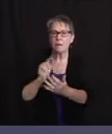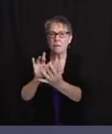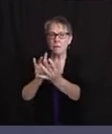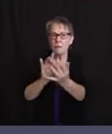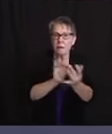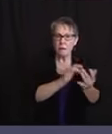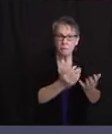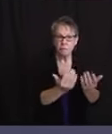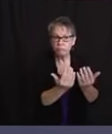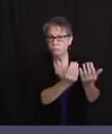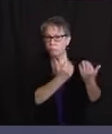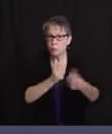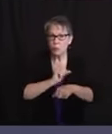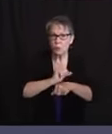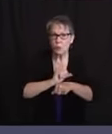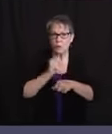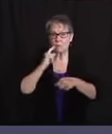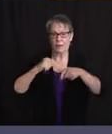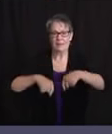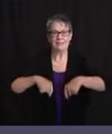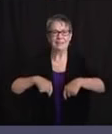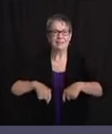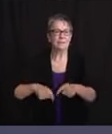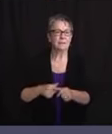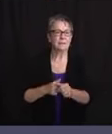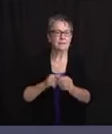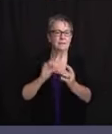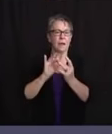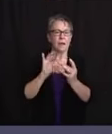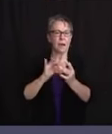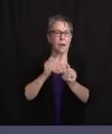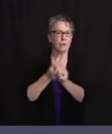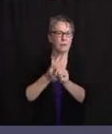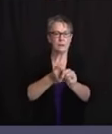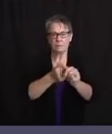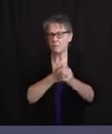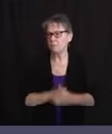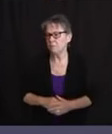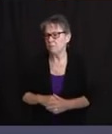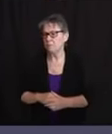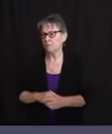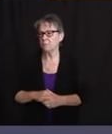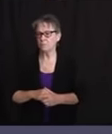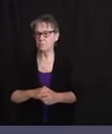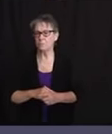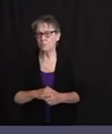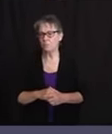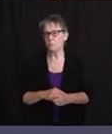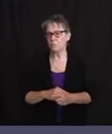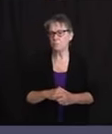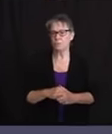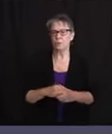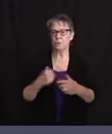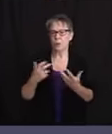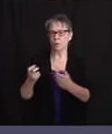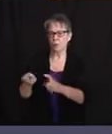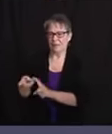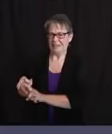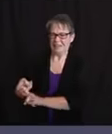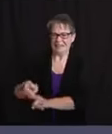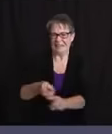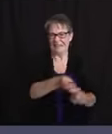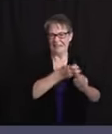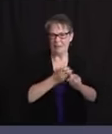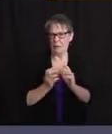health departments with additional trained contact tracers by mid-June. Our goal is to recruit